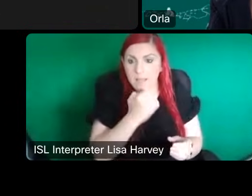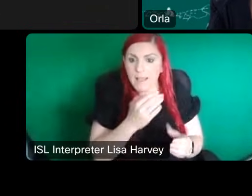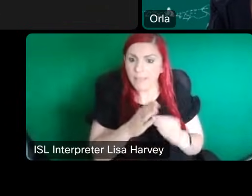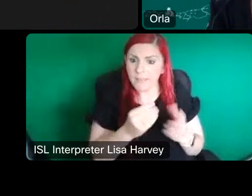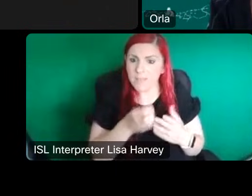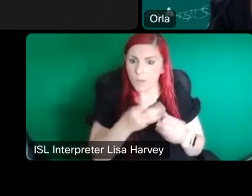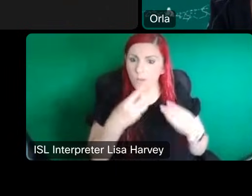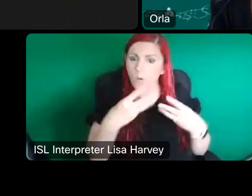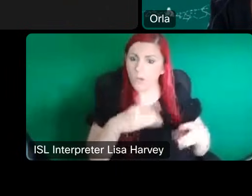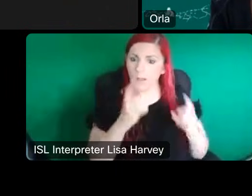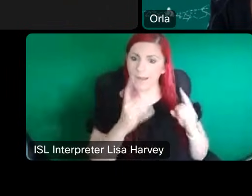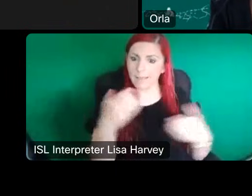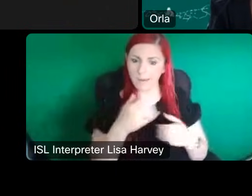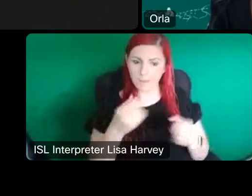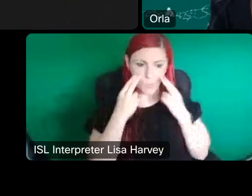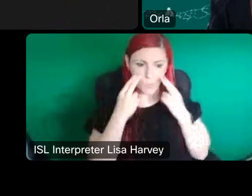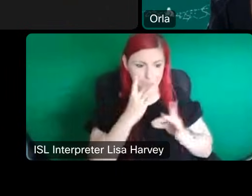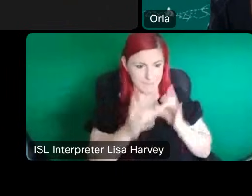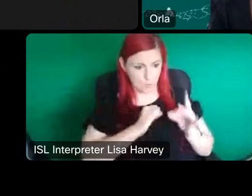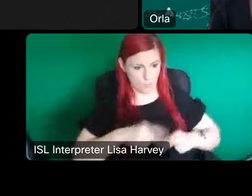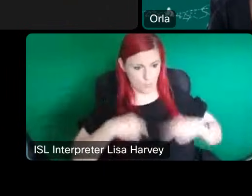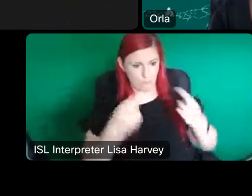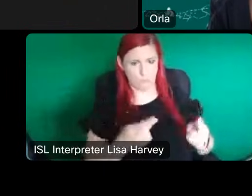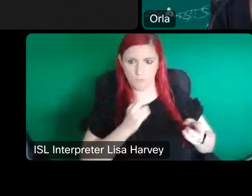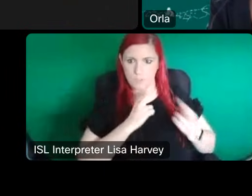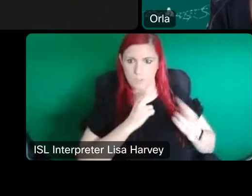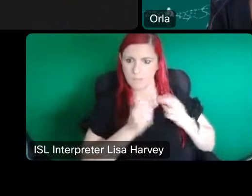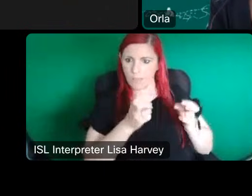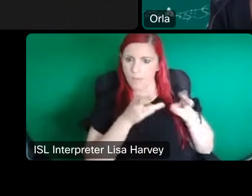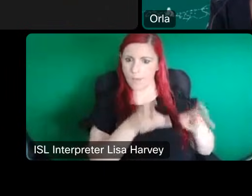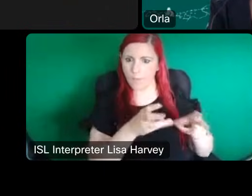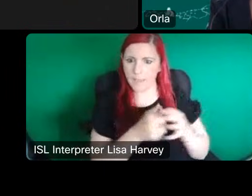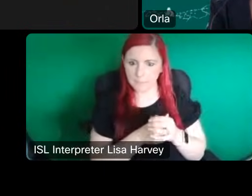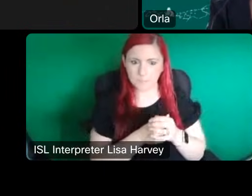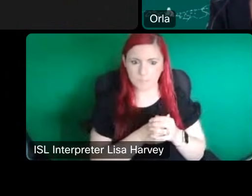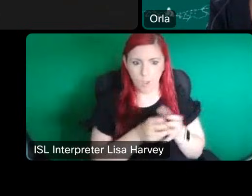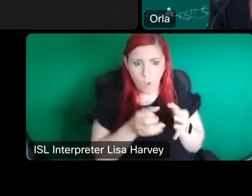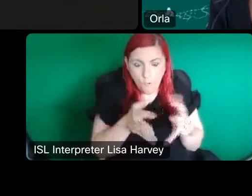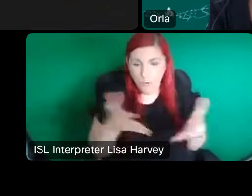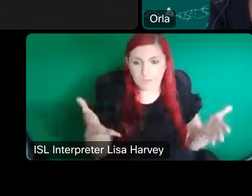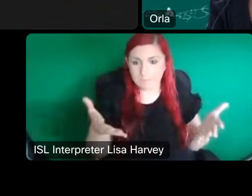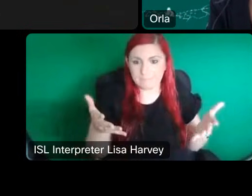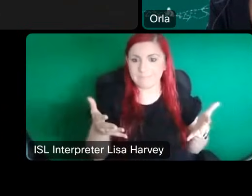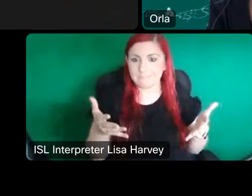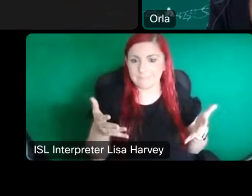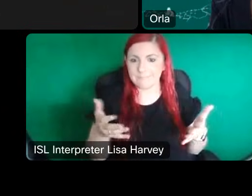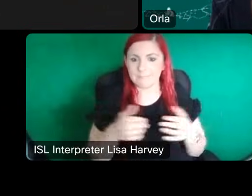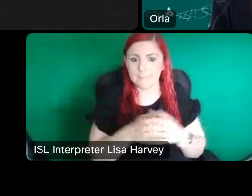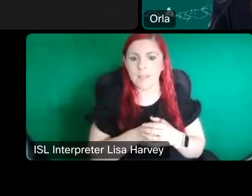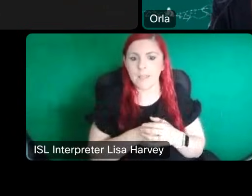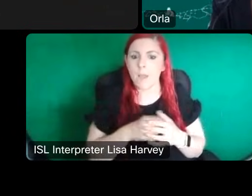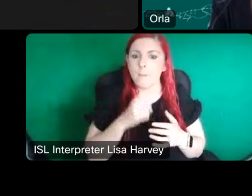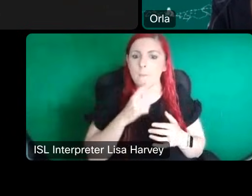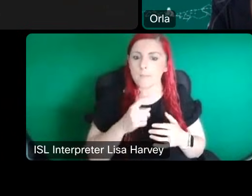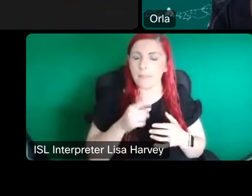healthcare. It is inevitable that things don't always go as planned. Put simply, the updated